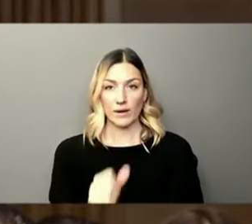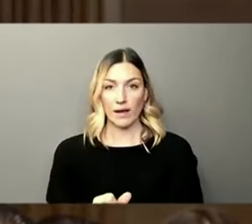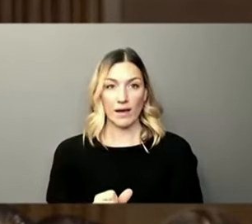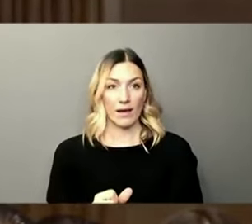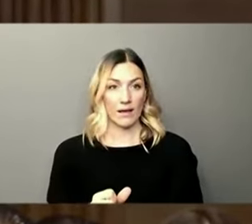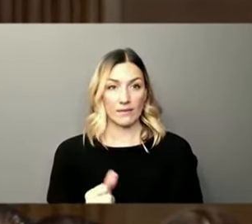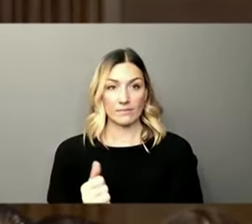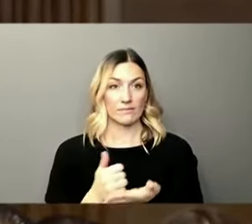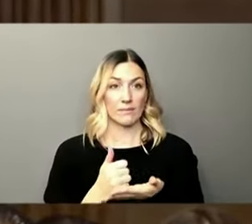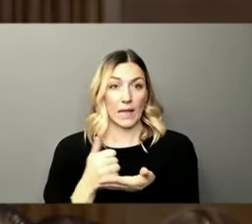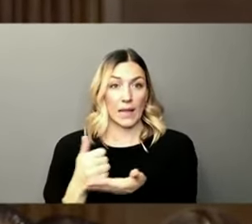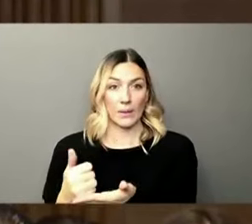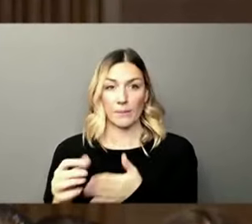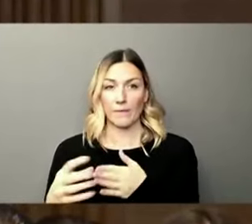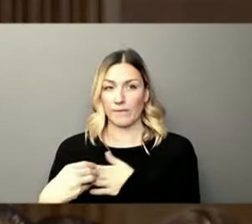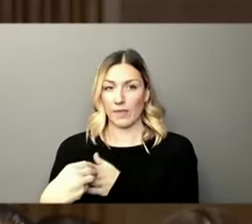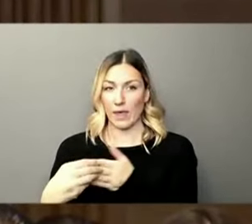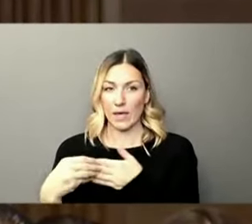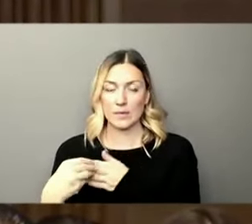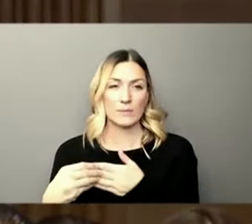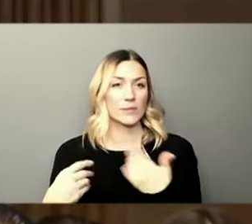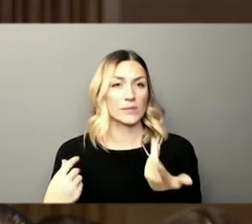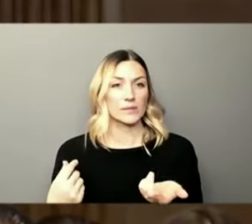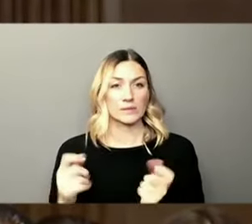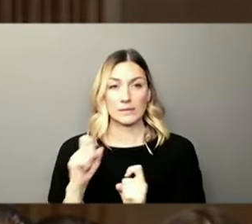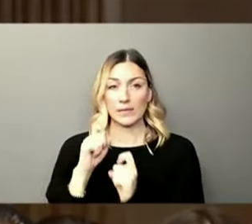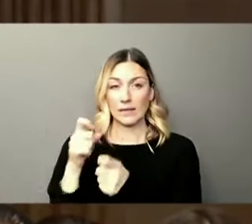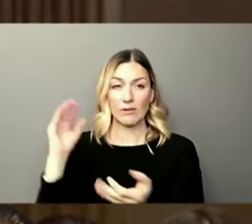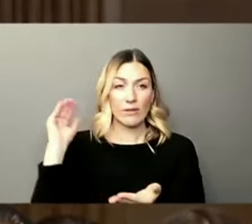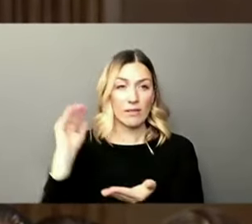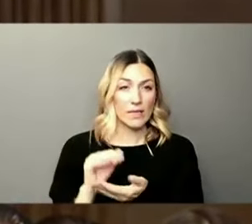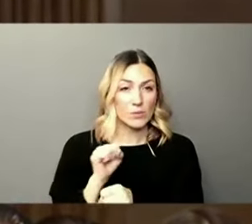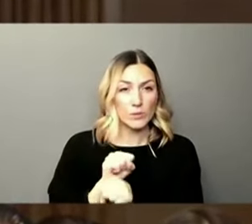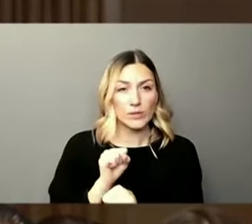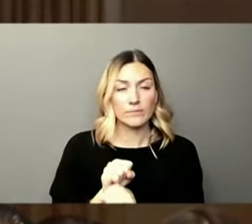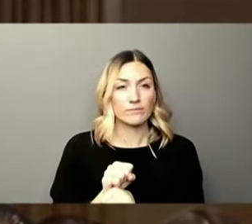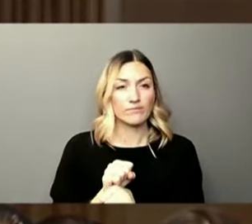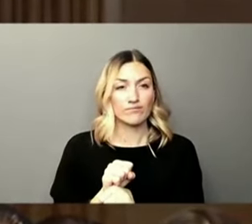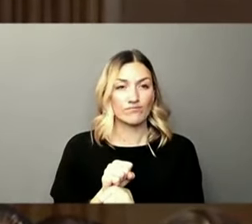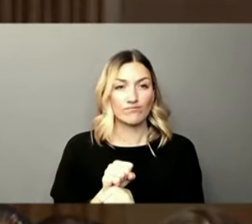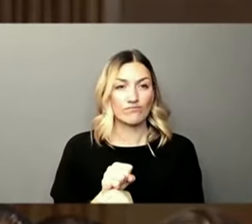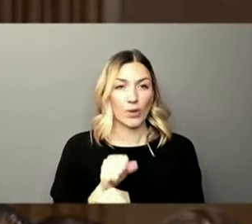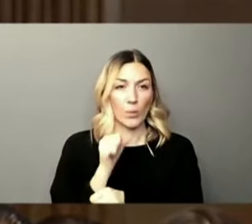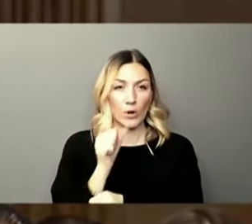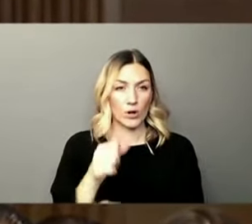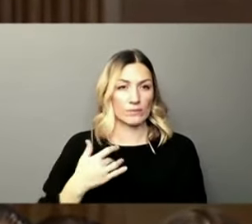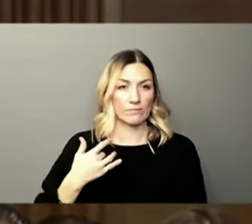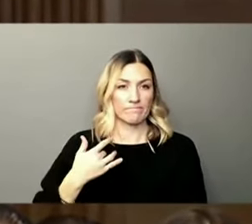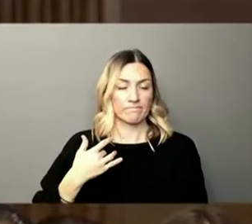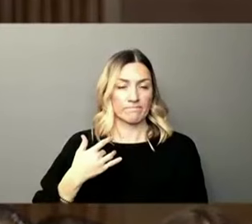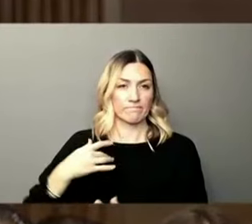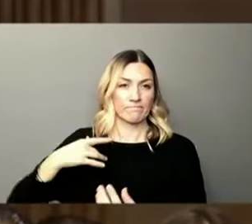slack. They weren't, you know, giving her less work. They weren't sympathetic at all. Well, and